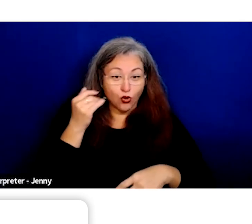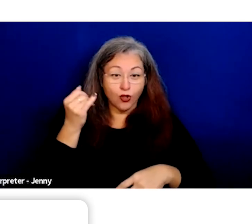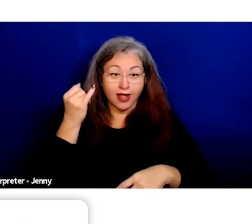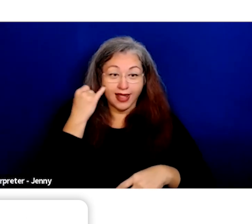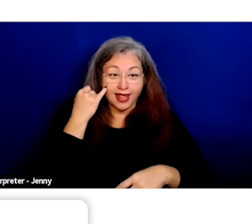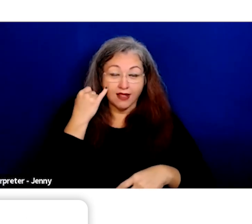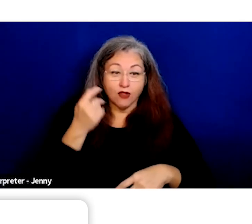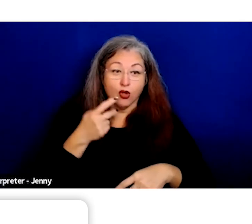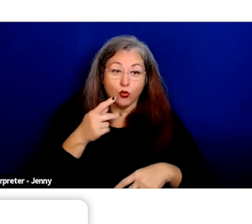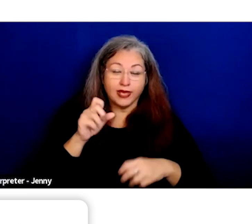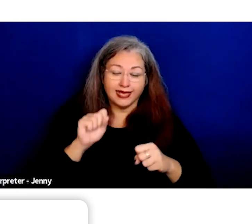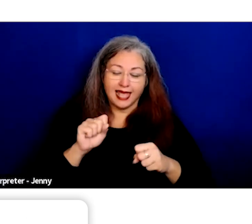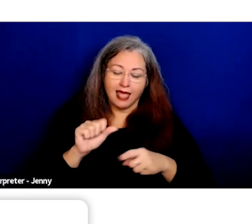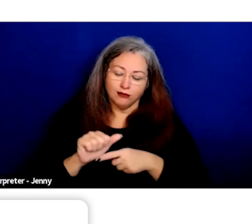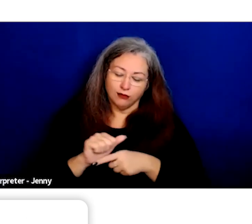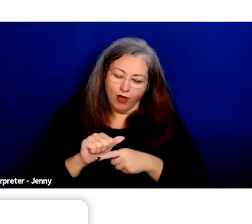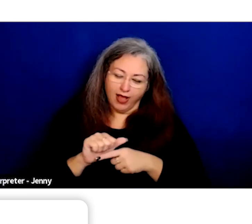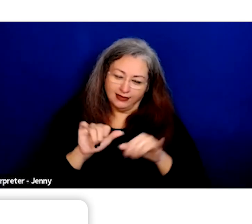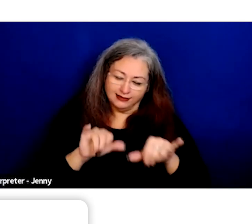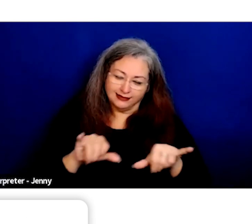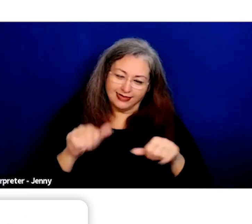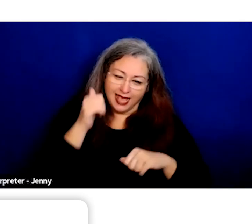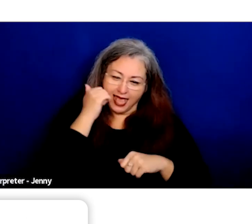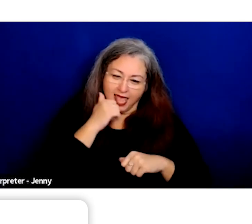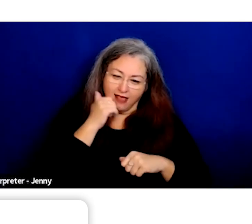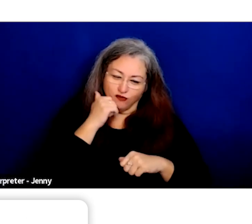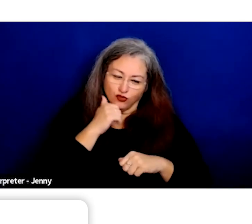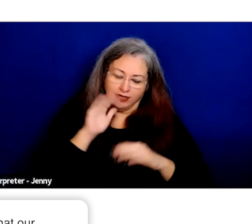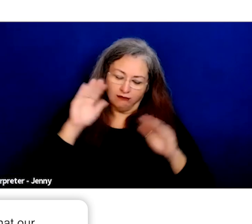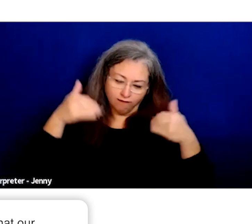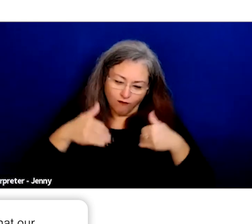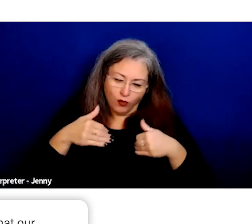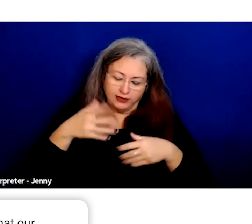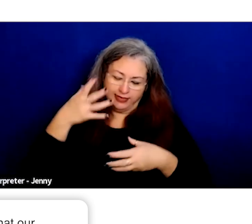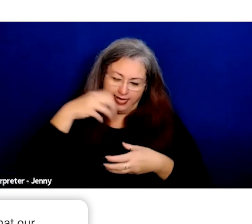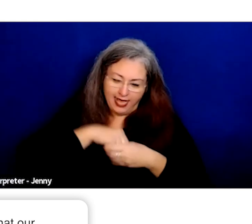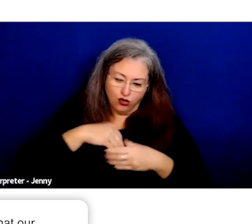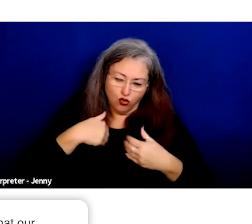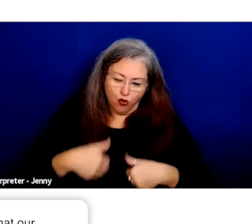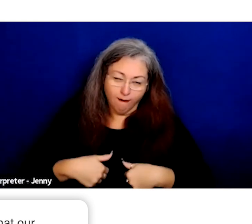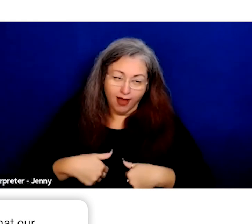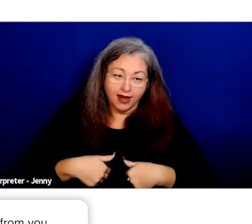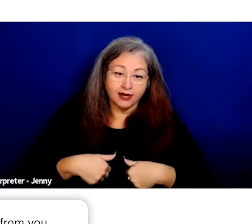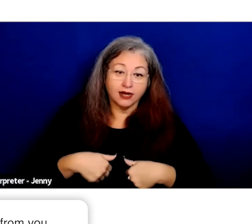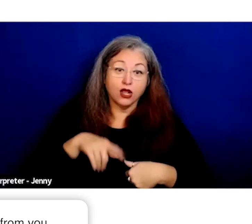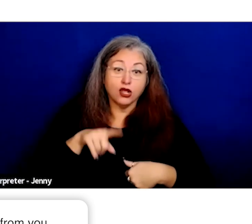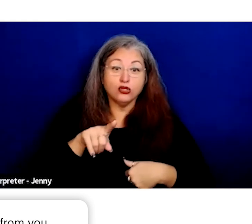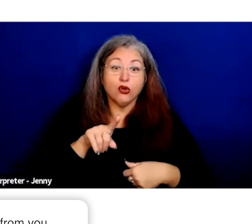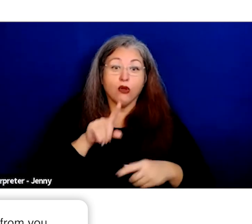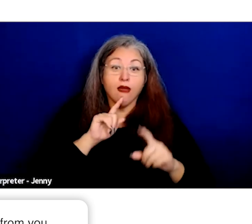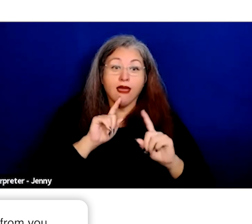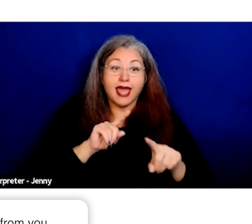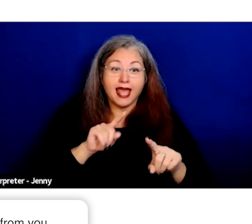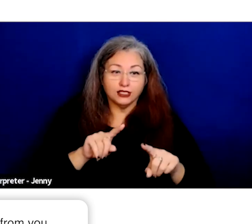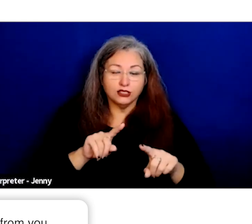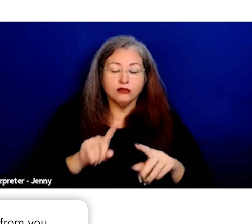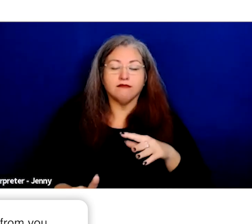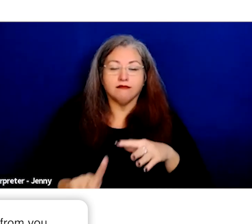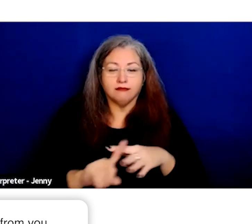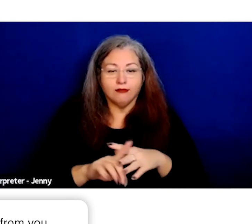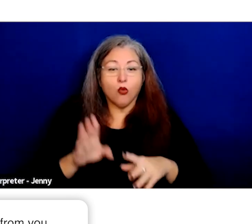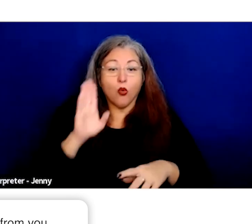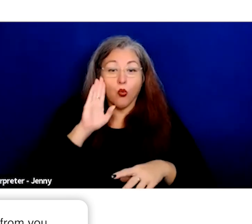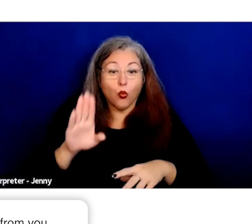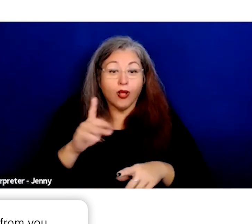in practice every day to be in our bodies, the answers that are medicine for you will come from